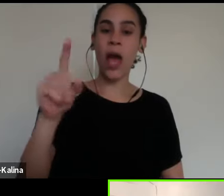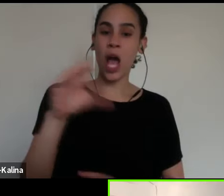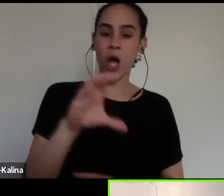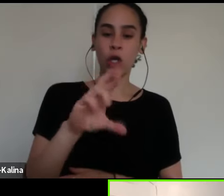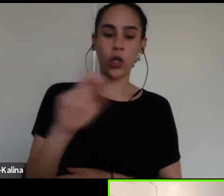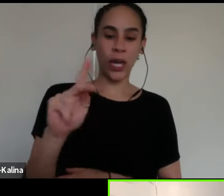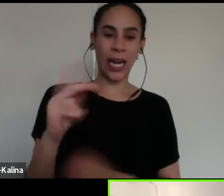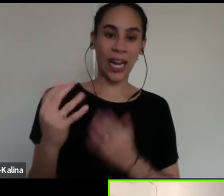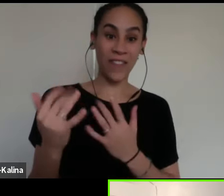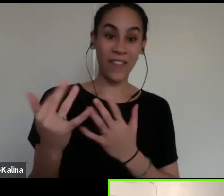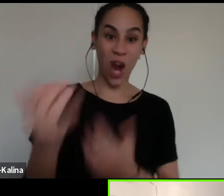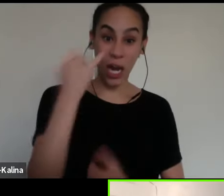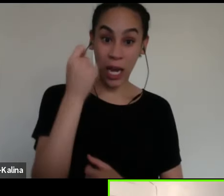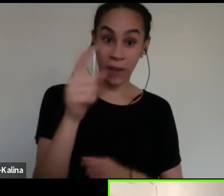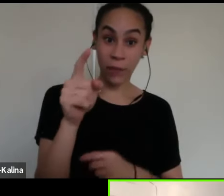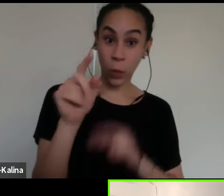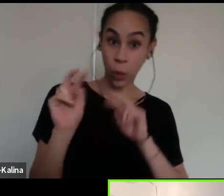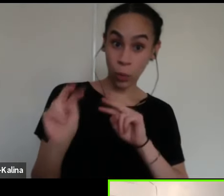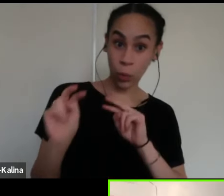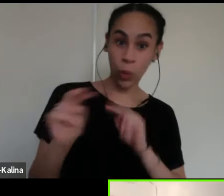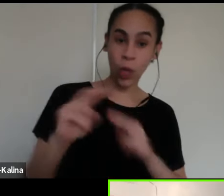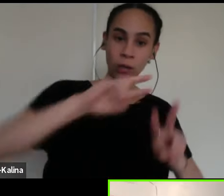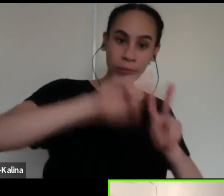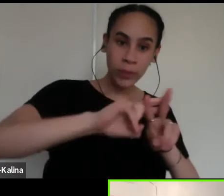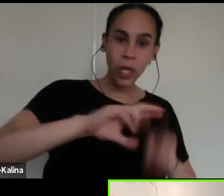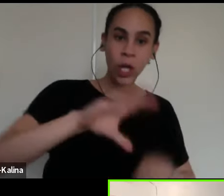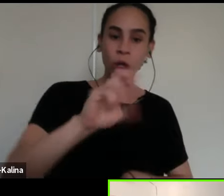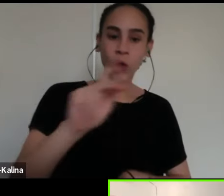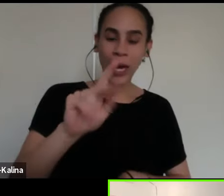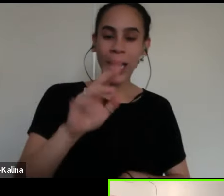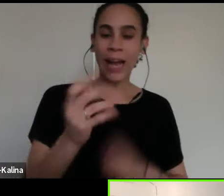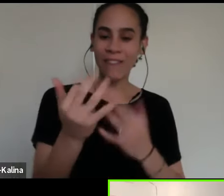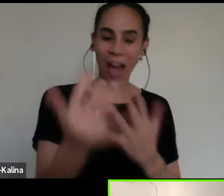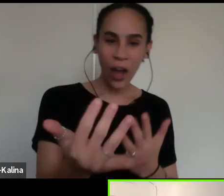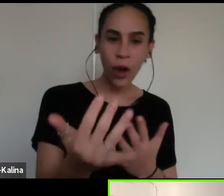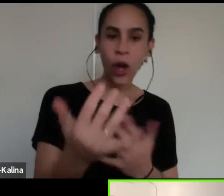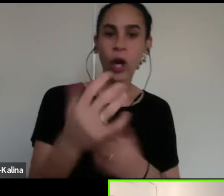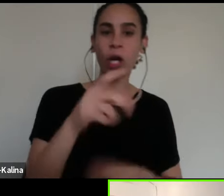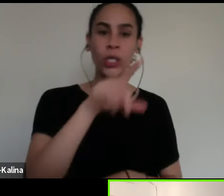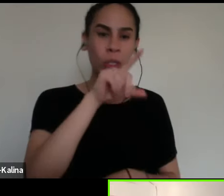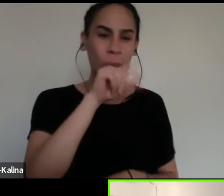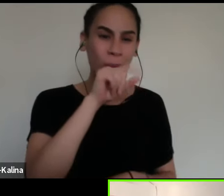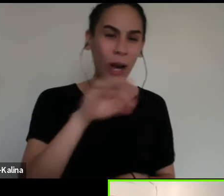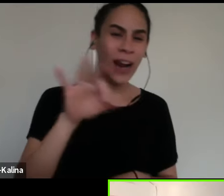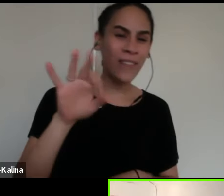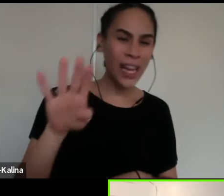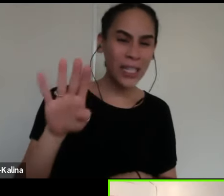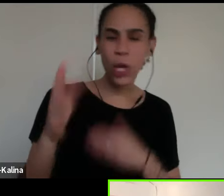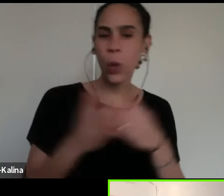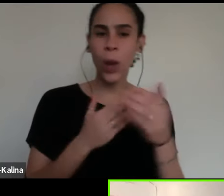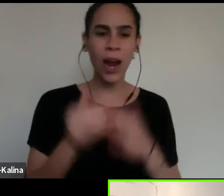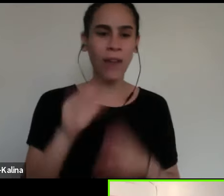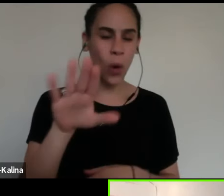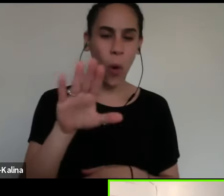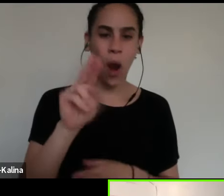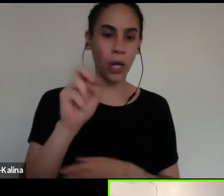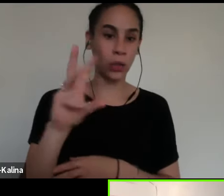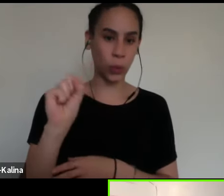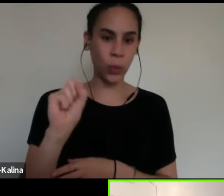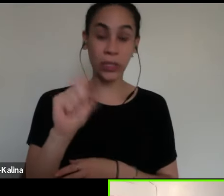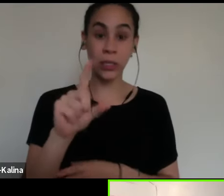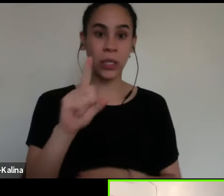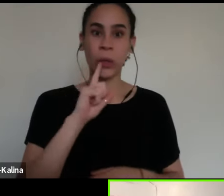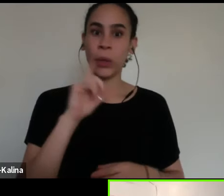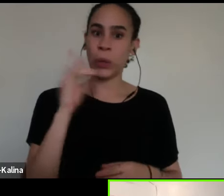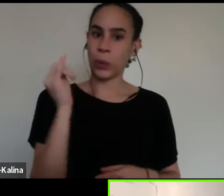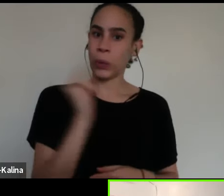following hashtag Creek Fire on Twitter or Facebook or whatever, wherever else you get your news, it's pretty harrowing, and it's getting very